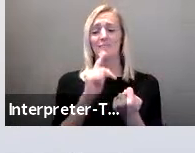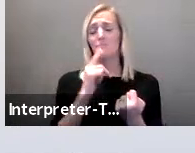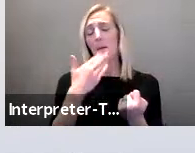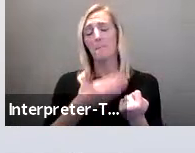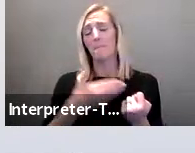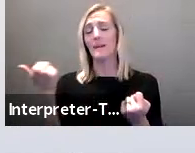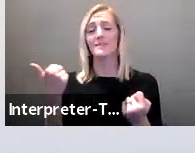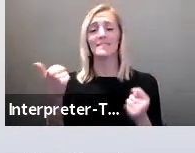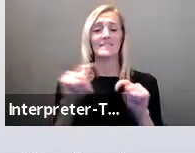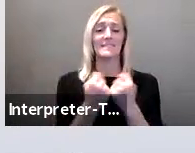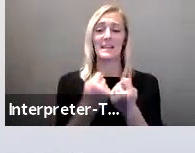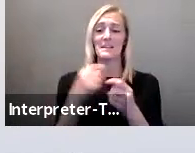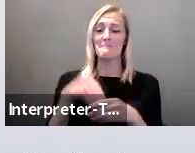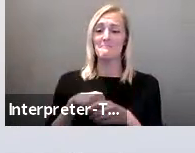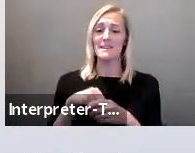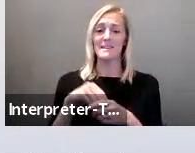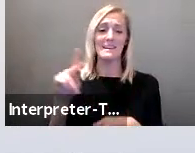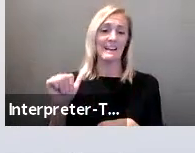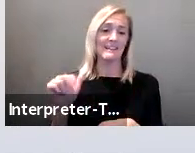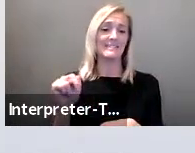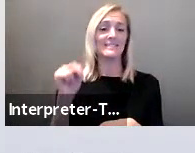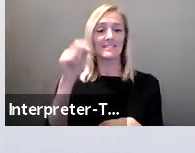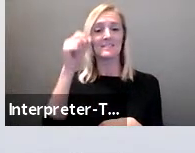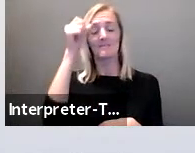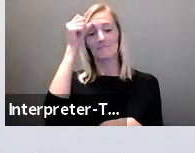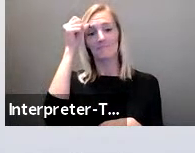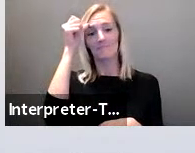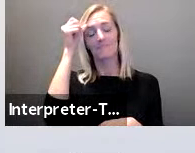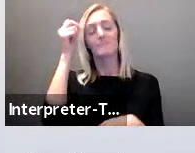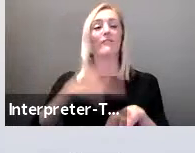state that does this work. And so it's, of